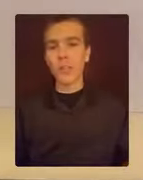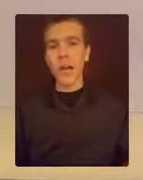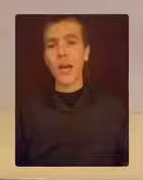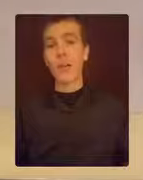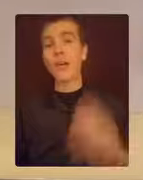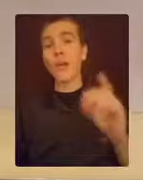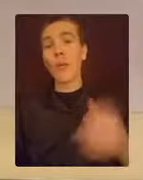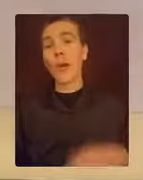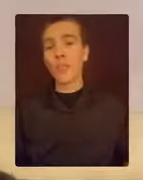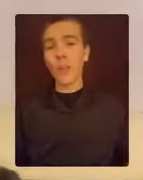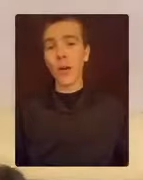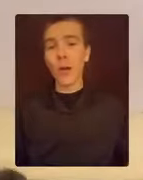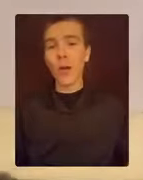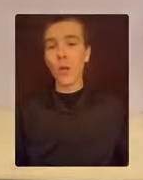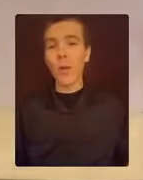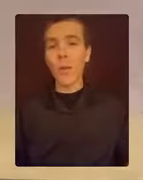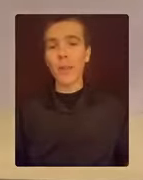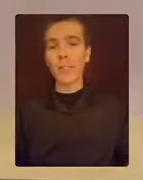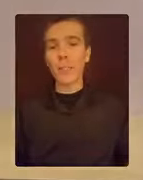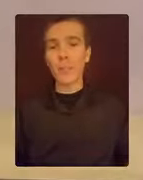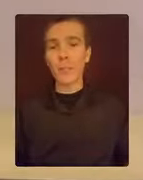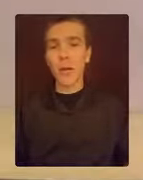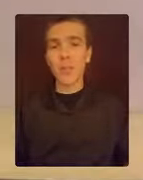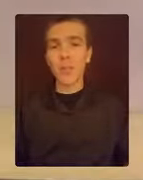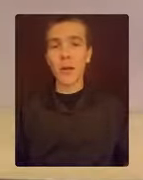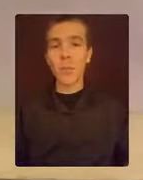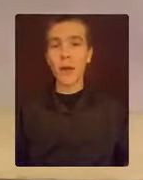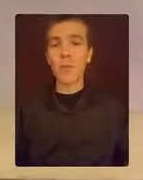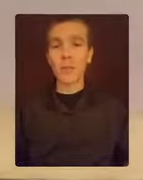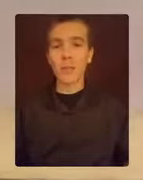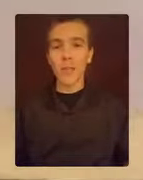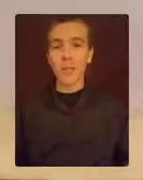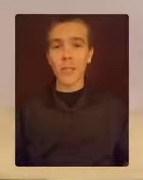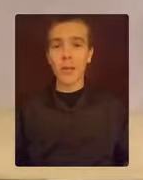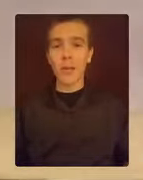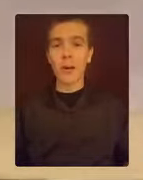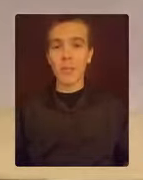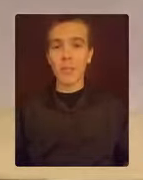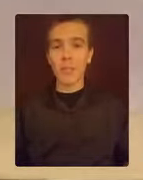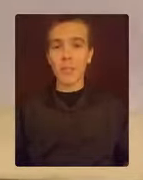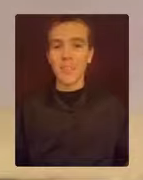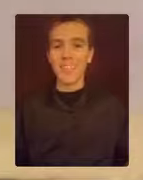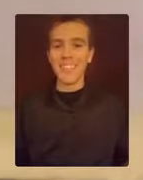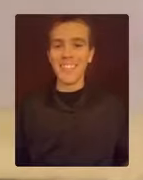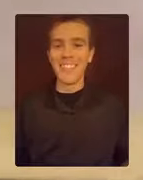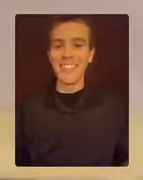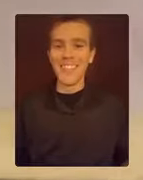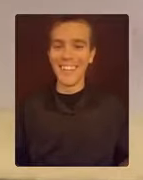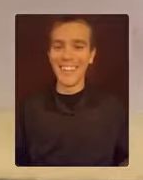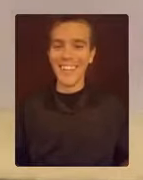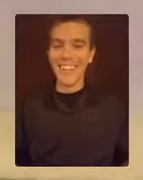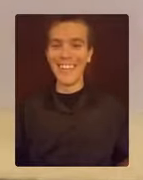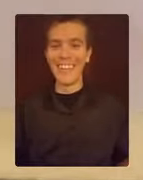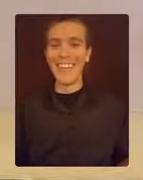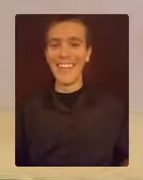just, hey, you're a good person no matter what Mary says about you. I promise. Yeah, I promise.